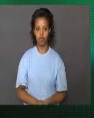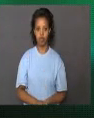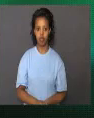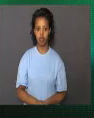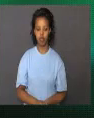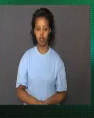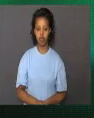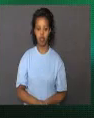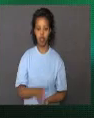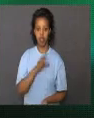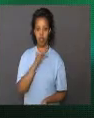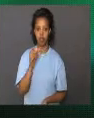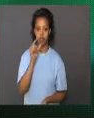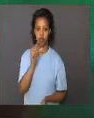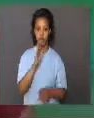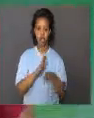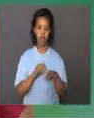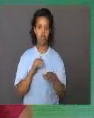just to name a couple.